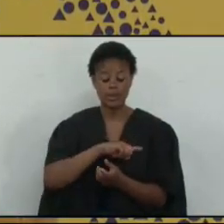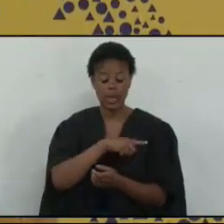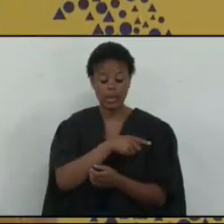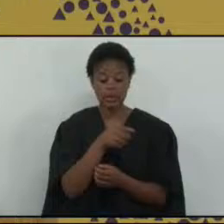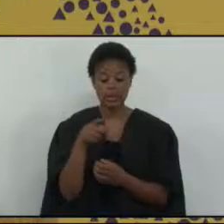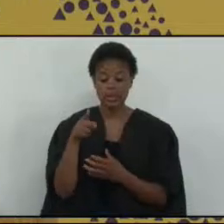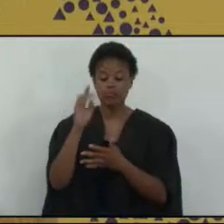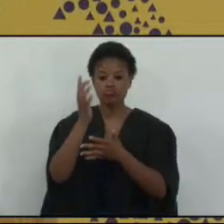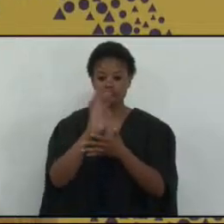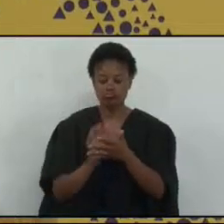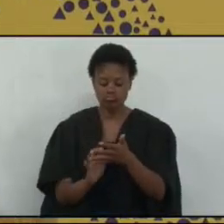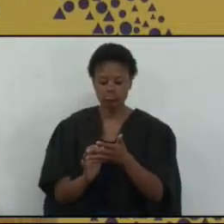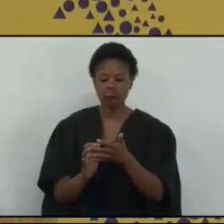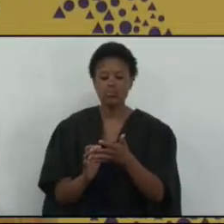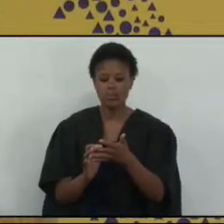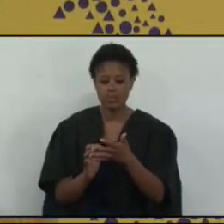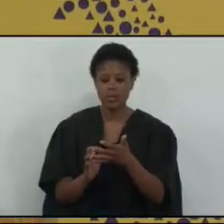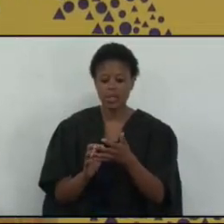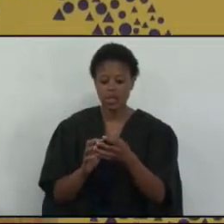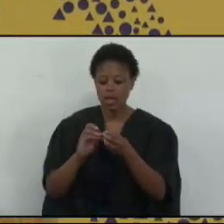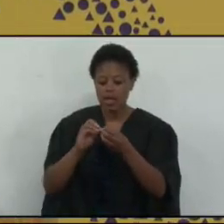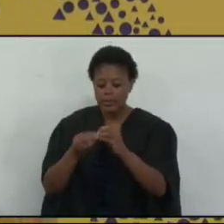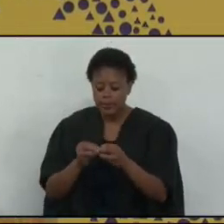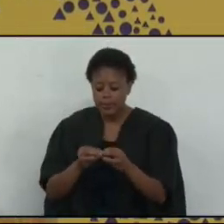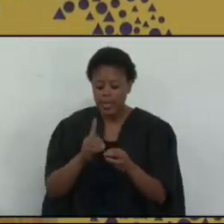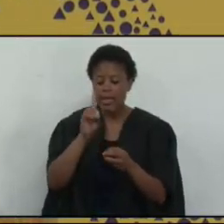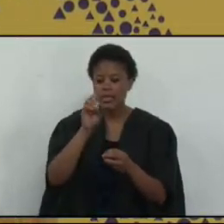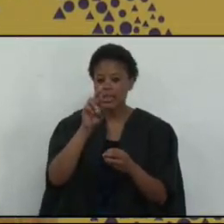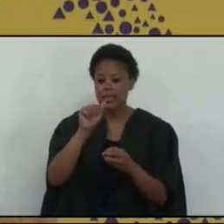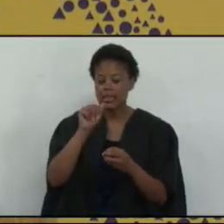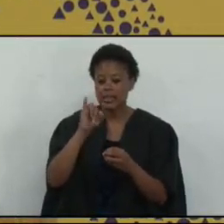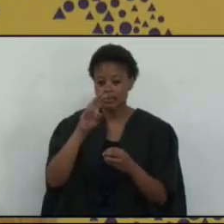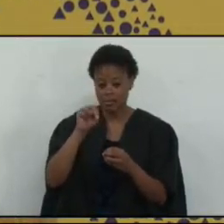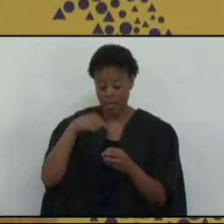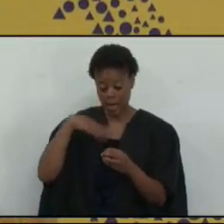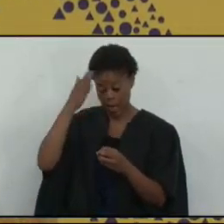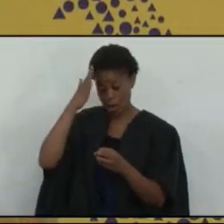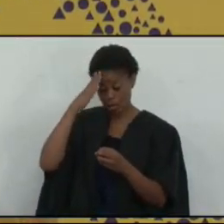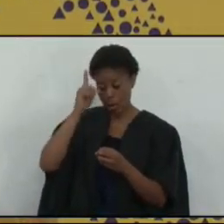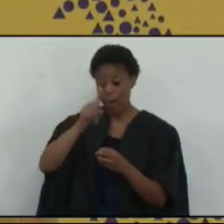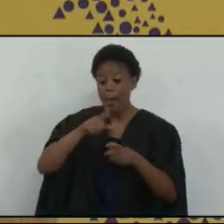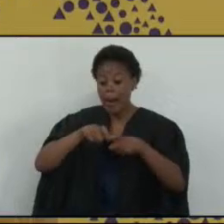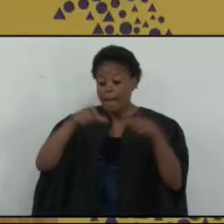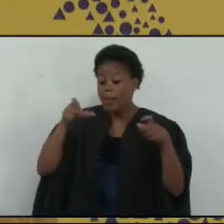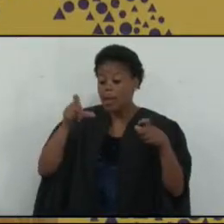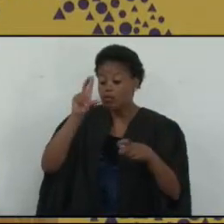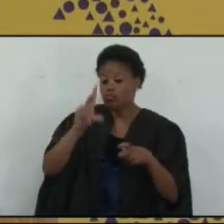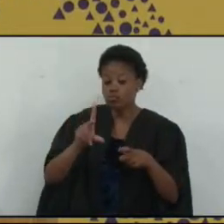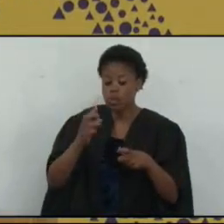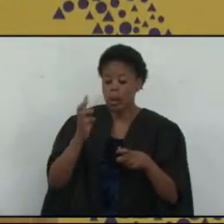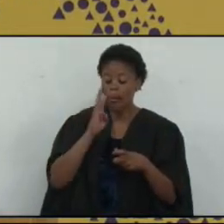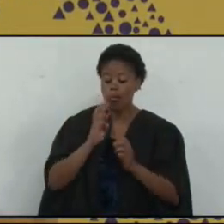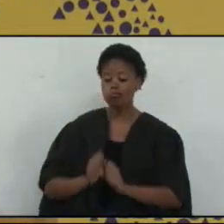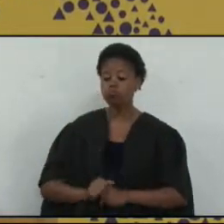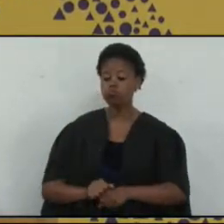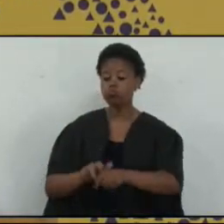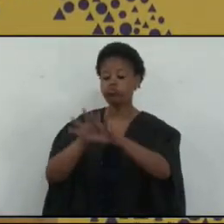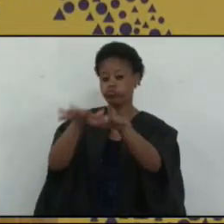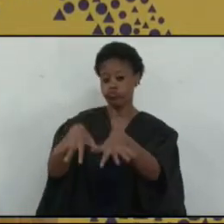stories, countless drains have been fixed. Sounds small, I know, but it's a big deal for that person whose drain is overflowing, trust